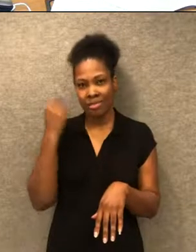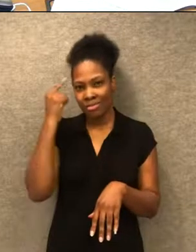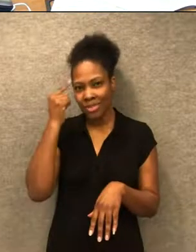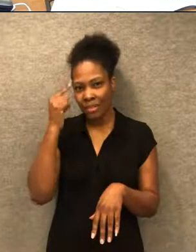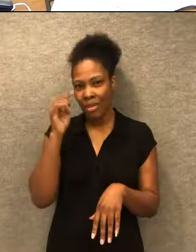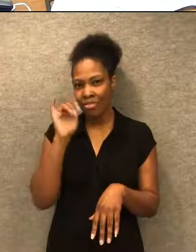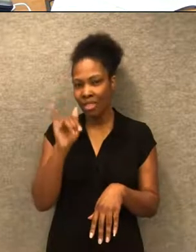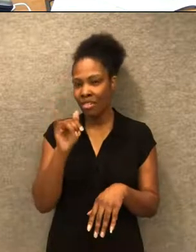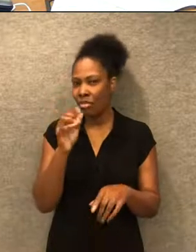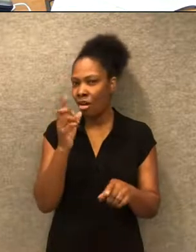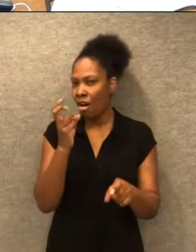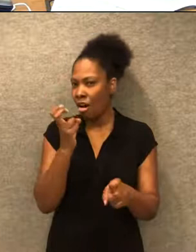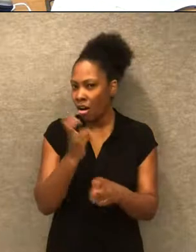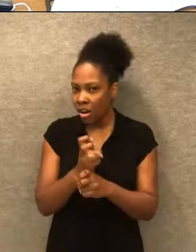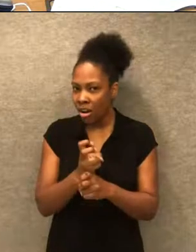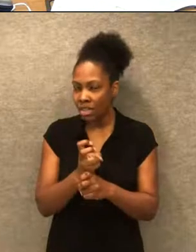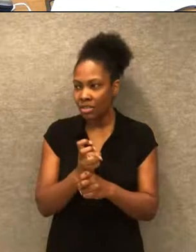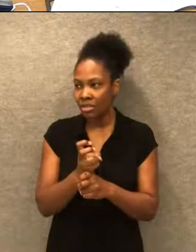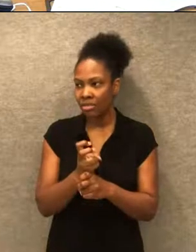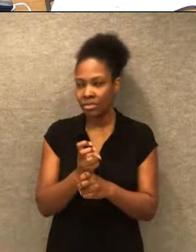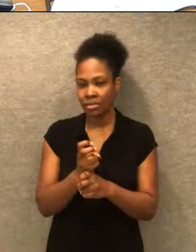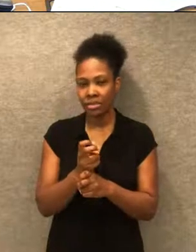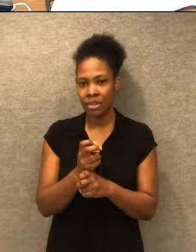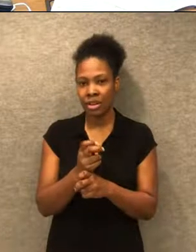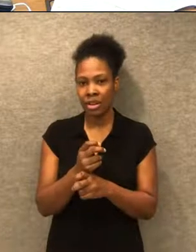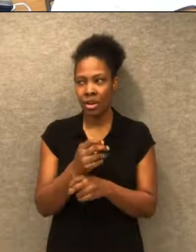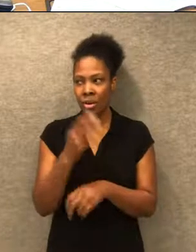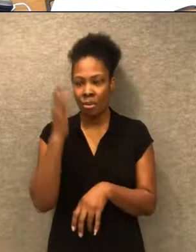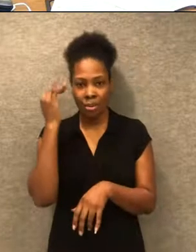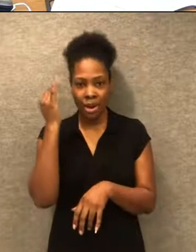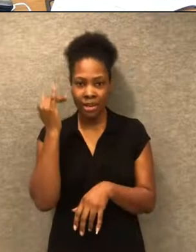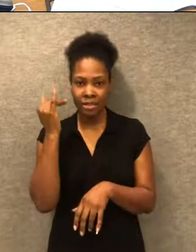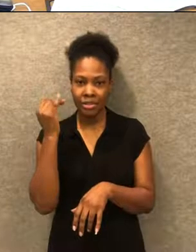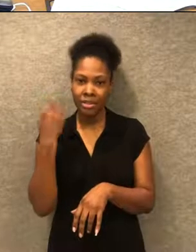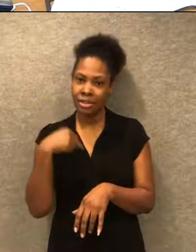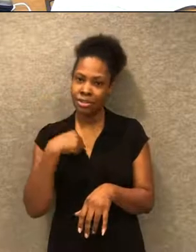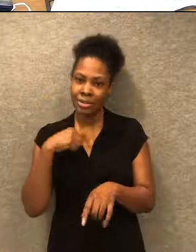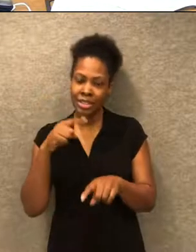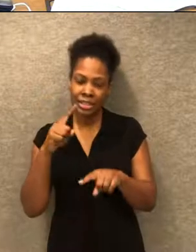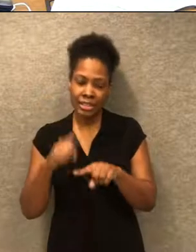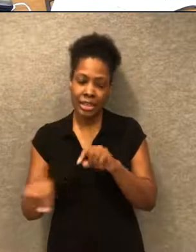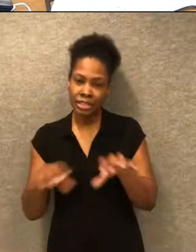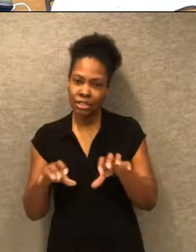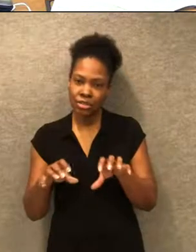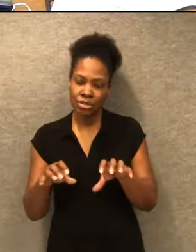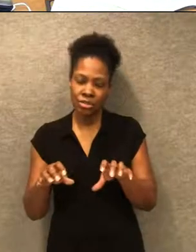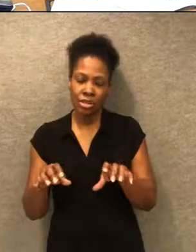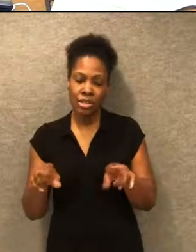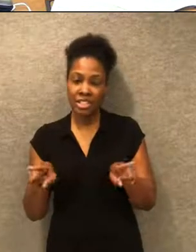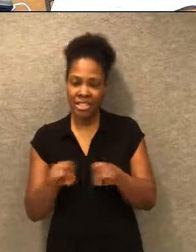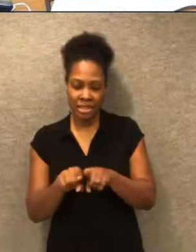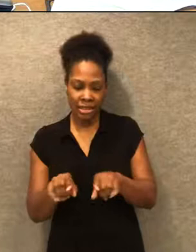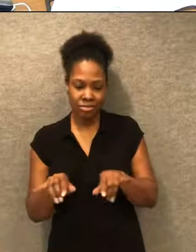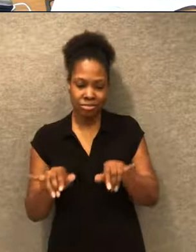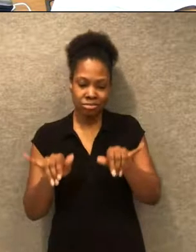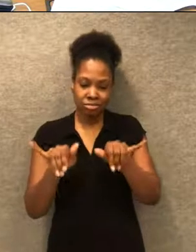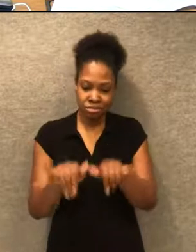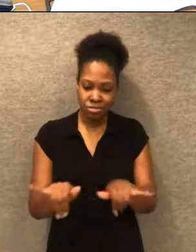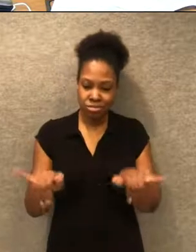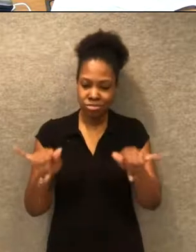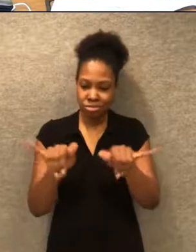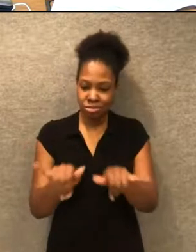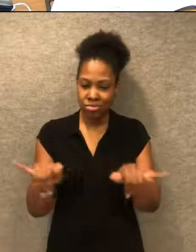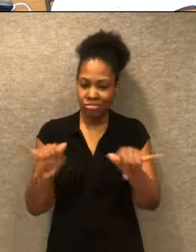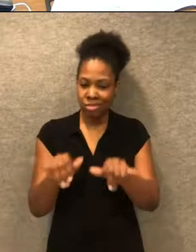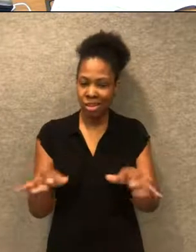grief, because we don't get to do and engage in the same rituals and activities that